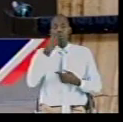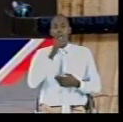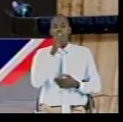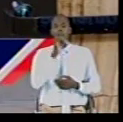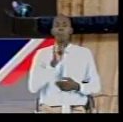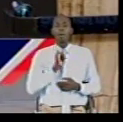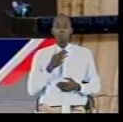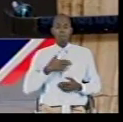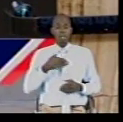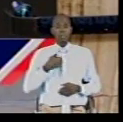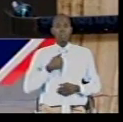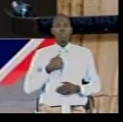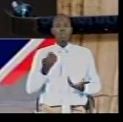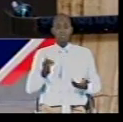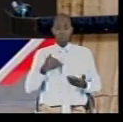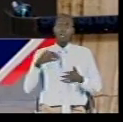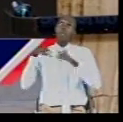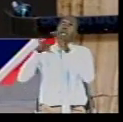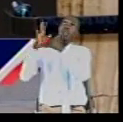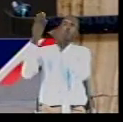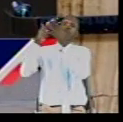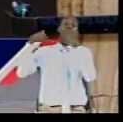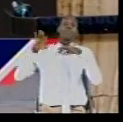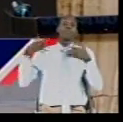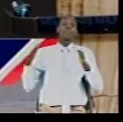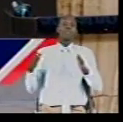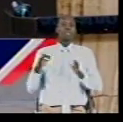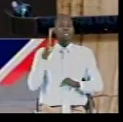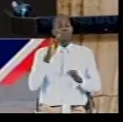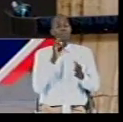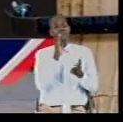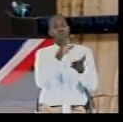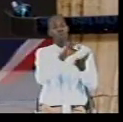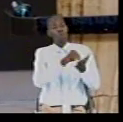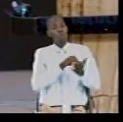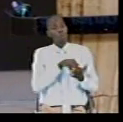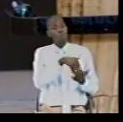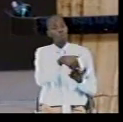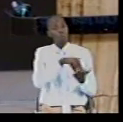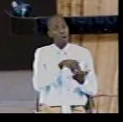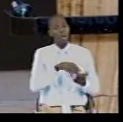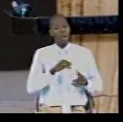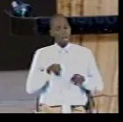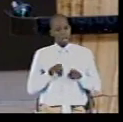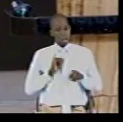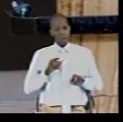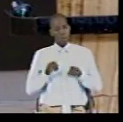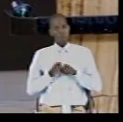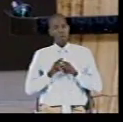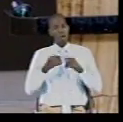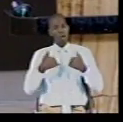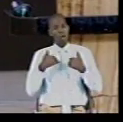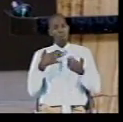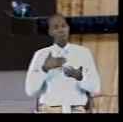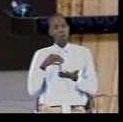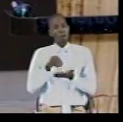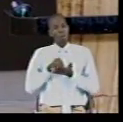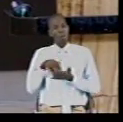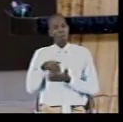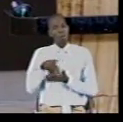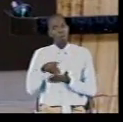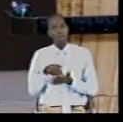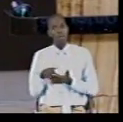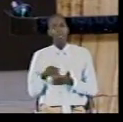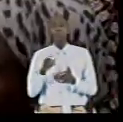in heaven yet? If that is his weakness, don't I have my weakness? Then you are. You're defending, you're covering